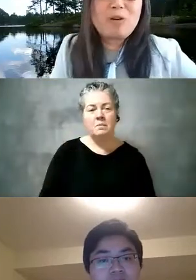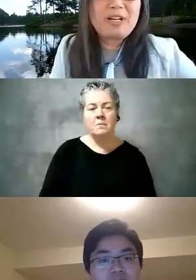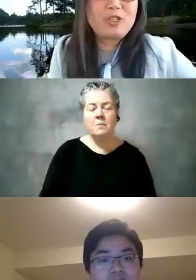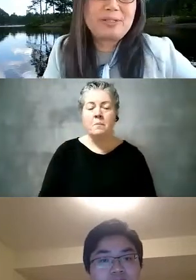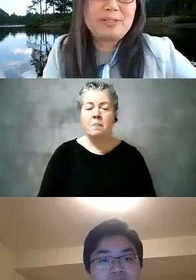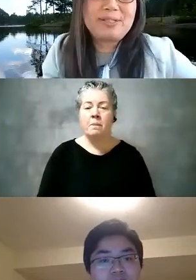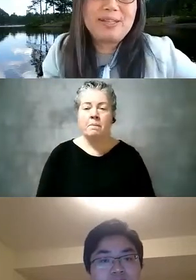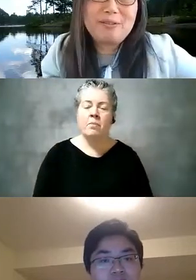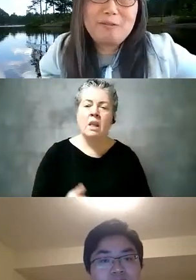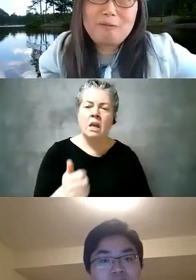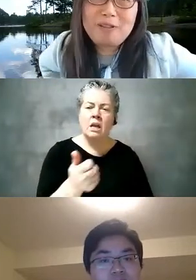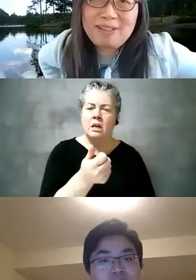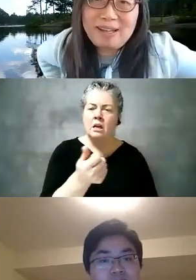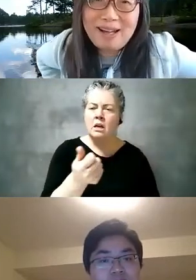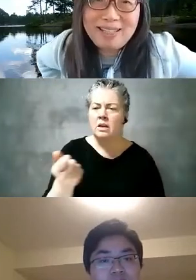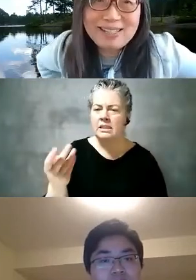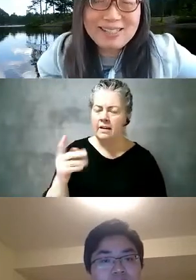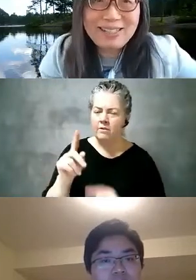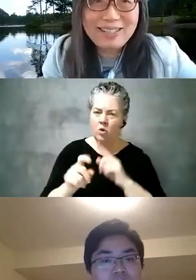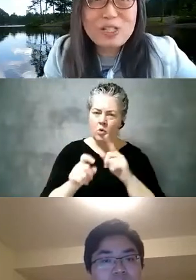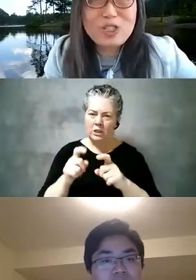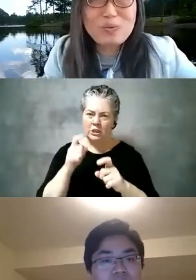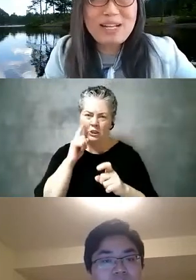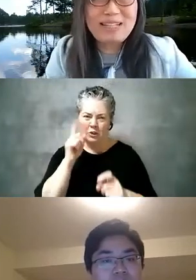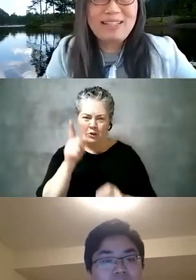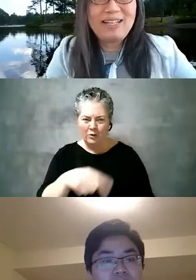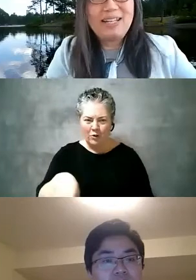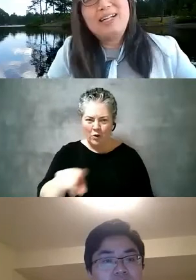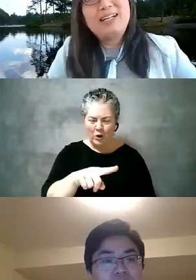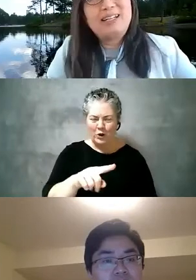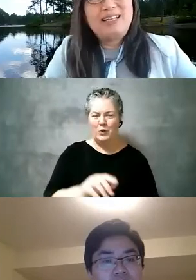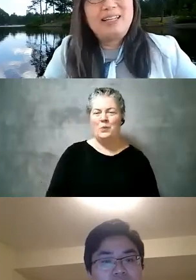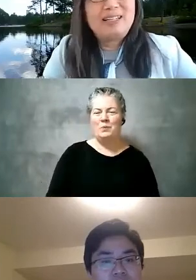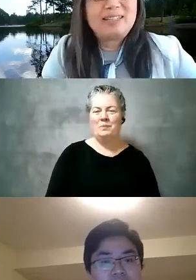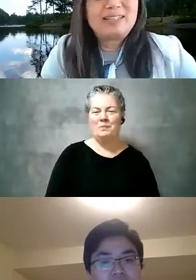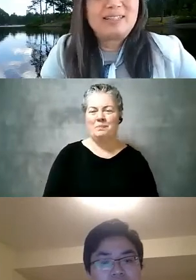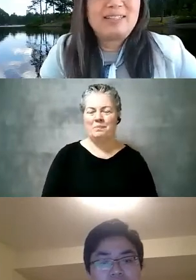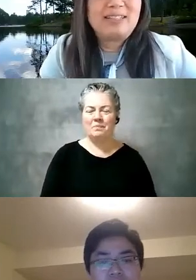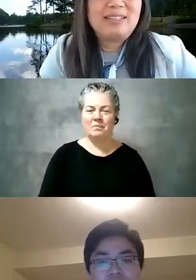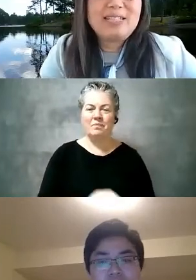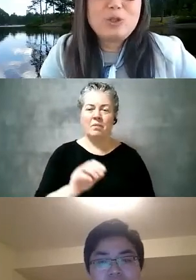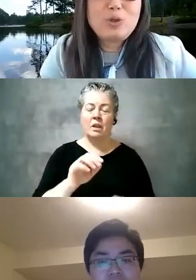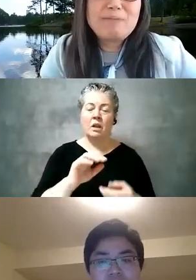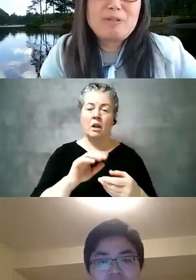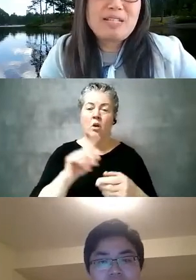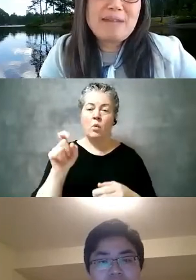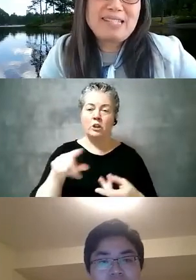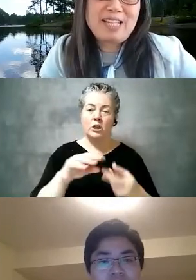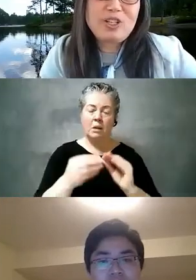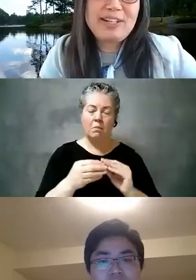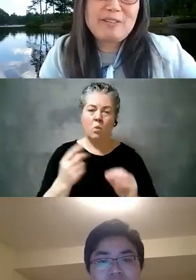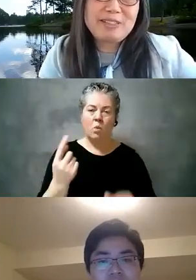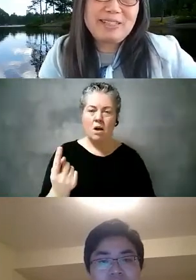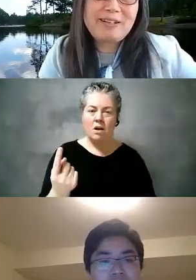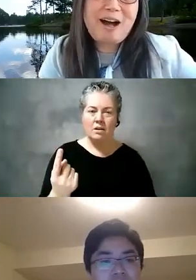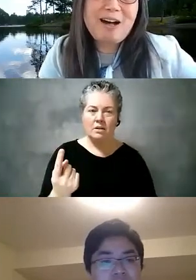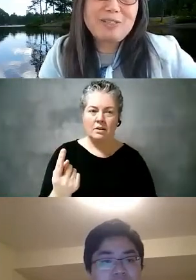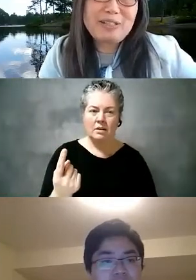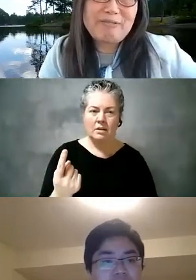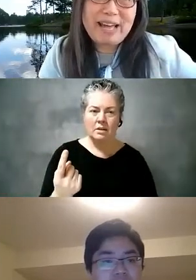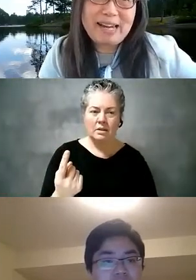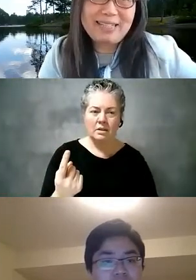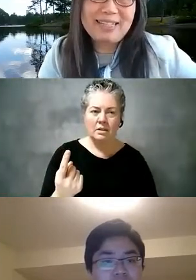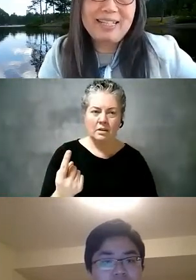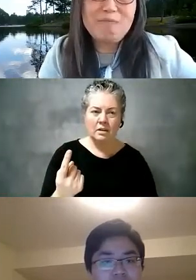of questions for the audience. Question 1, does treatment randomization guarantee